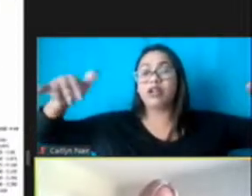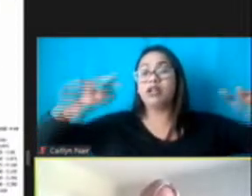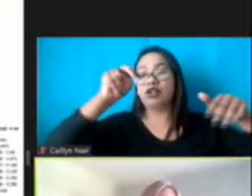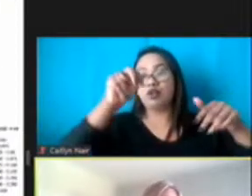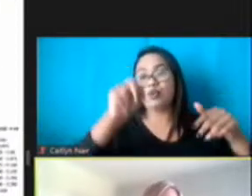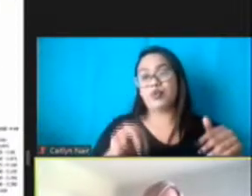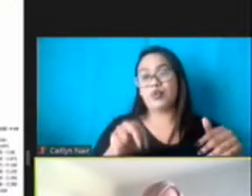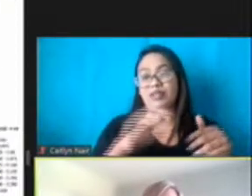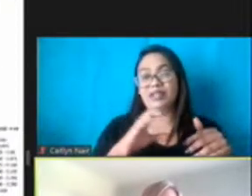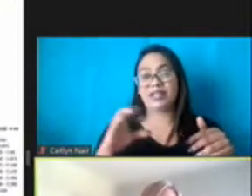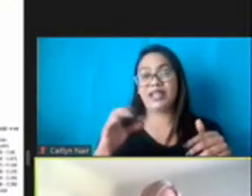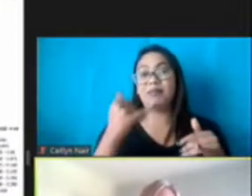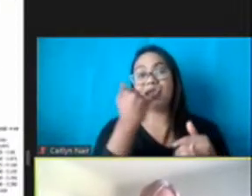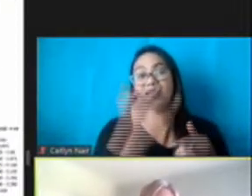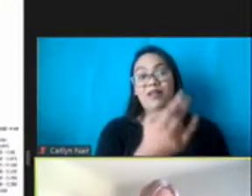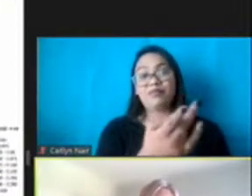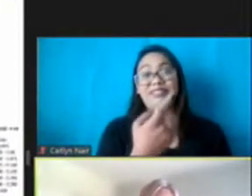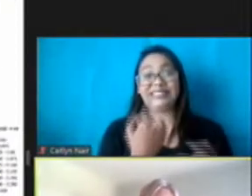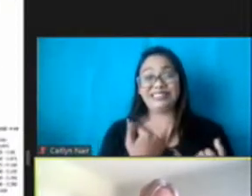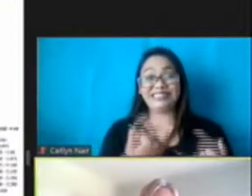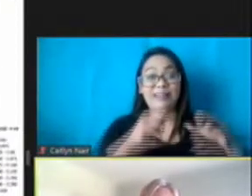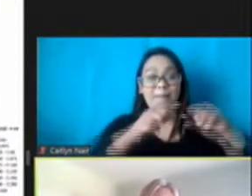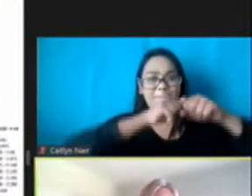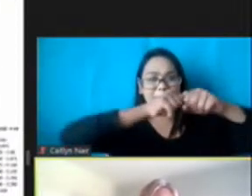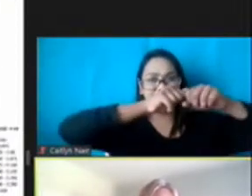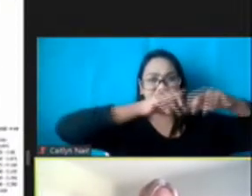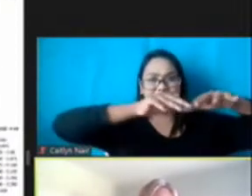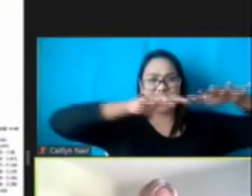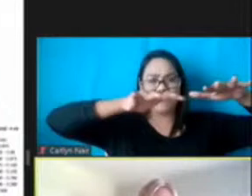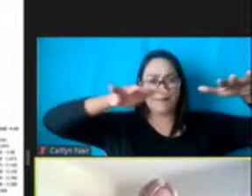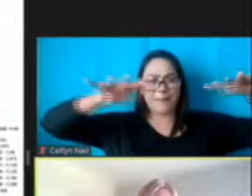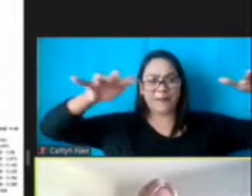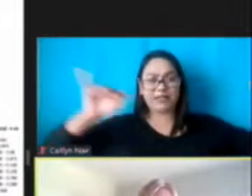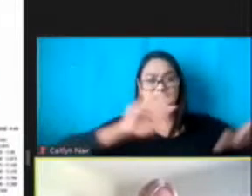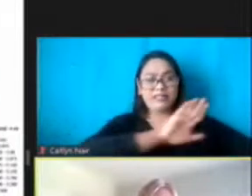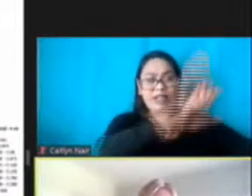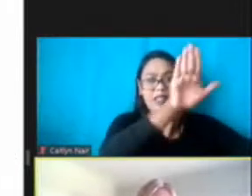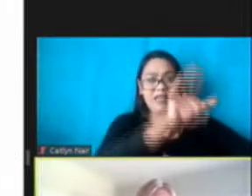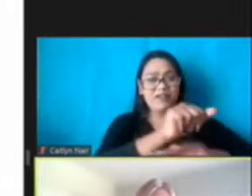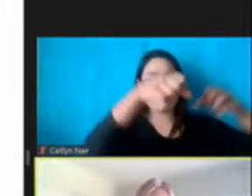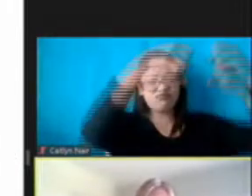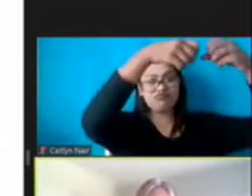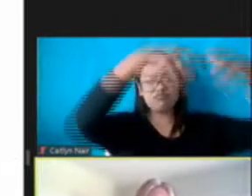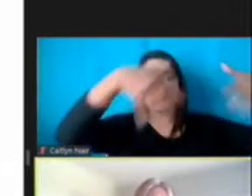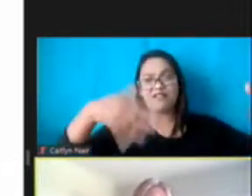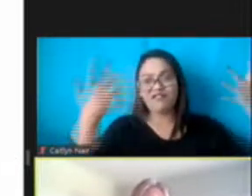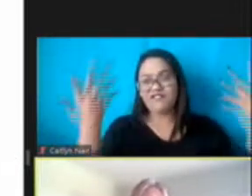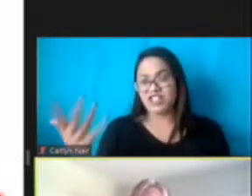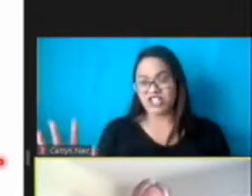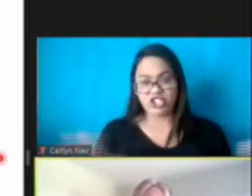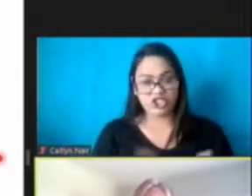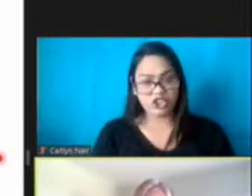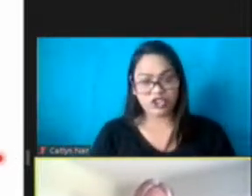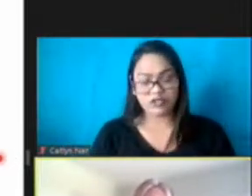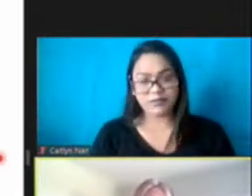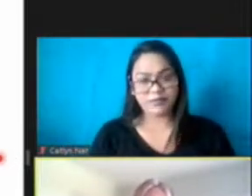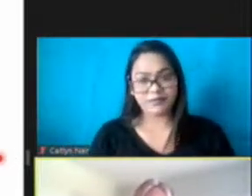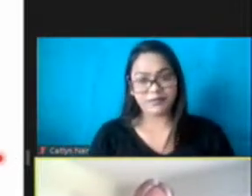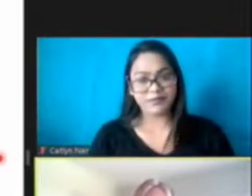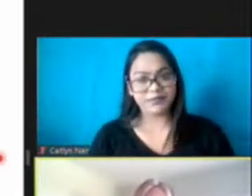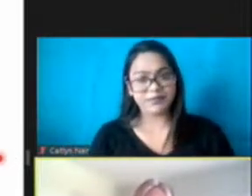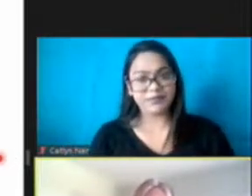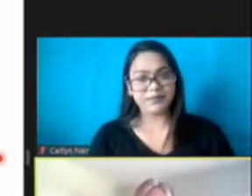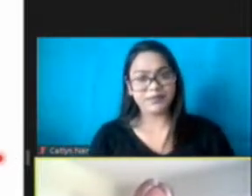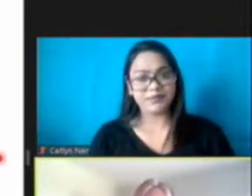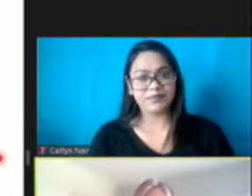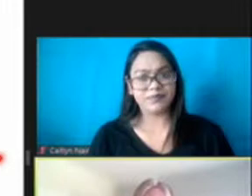provinces. And now you can see how this really has extended to all of South Africa. Just in terms of just